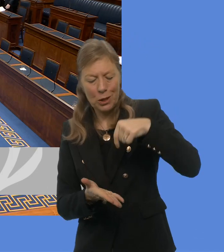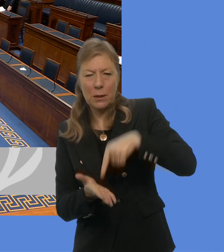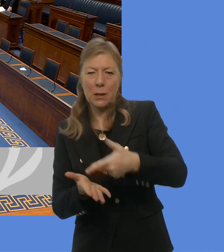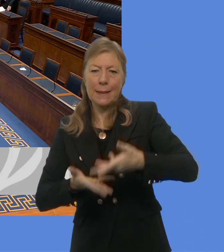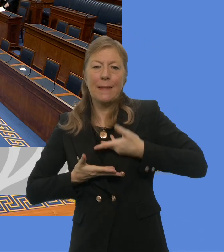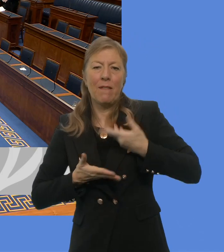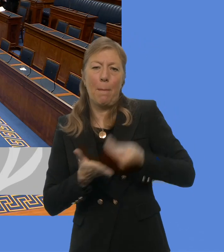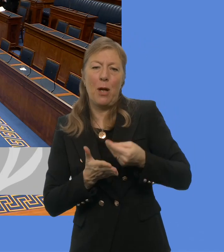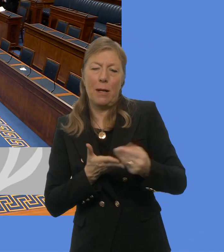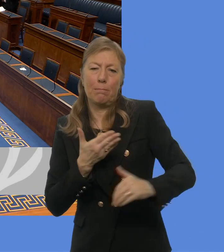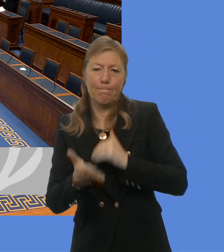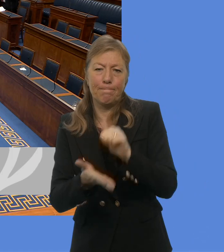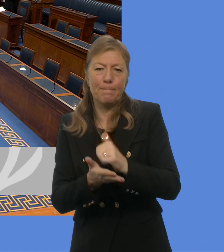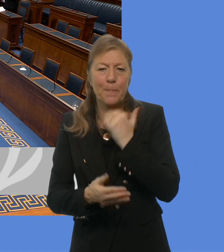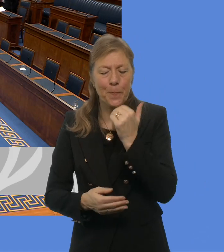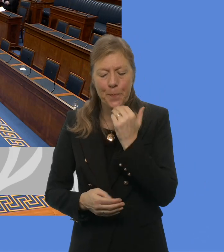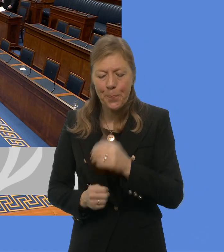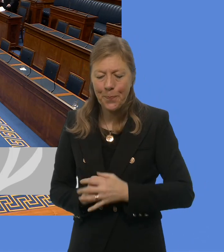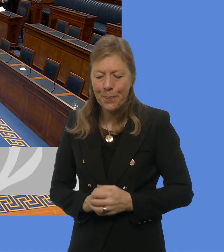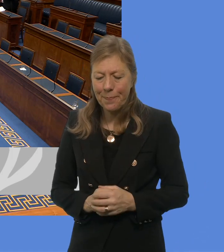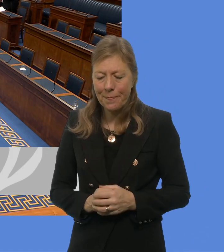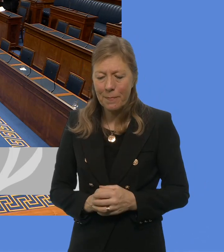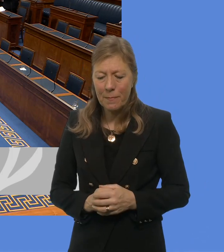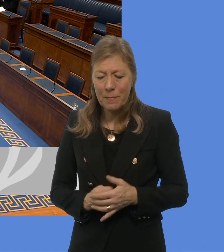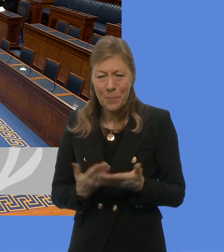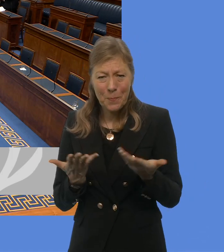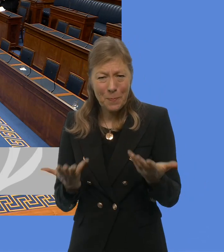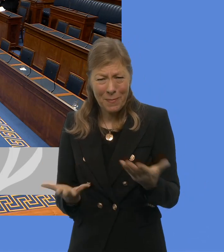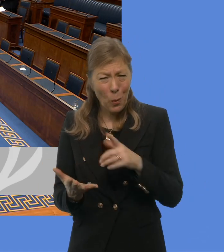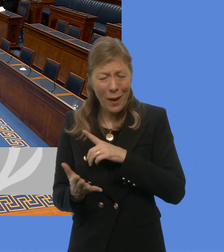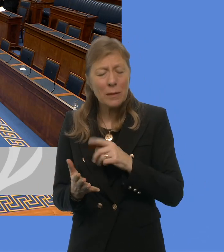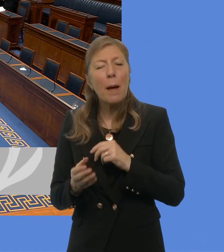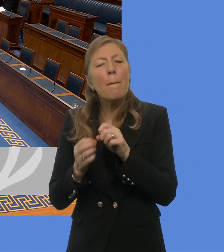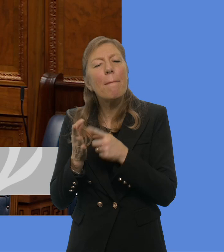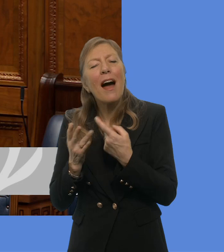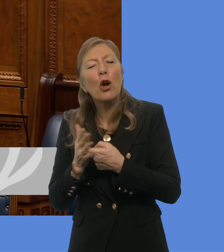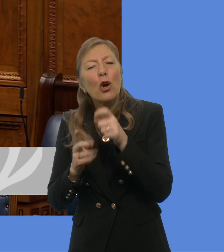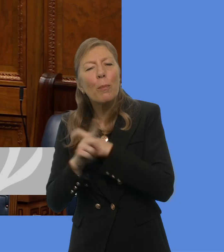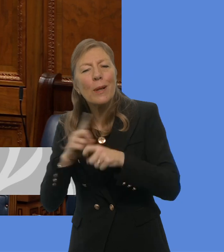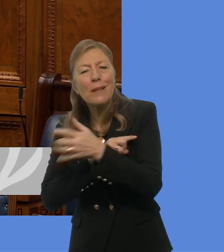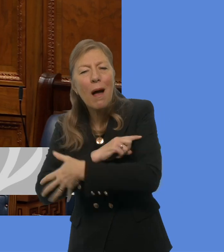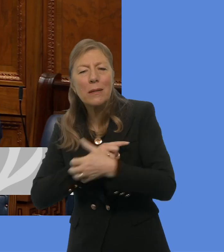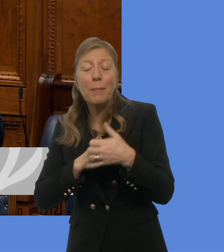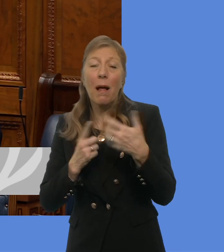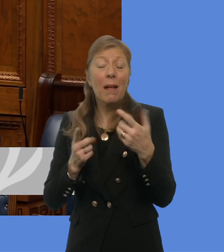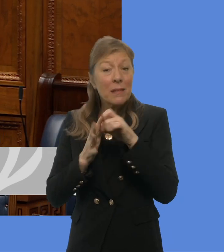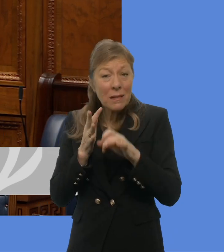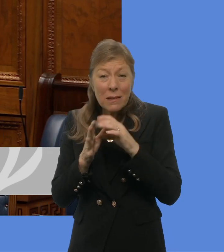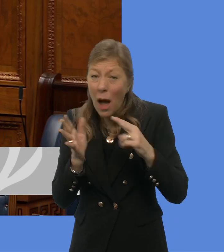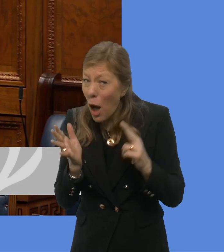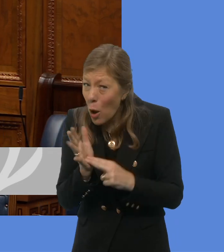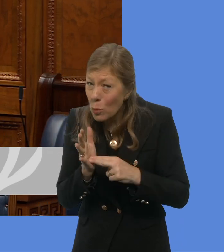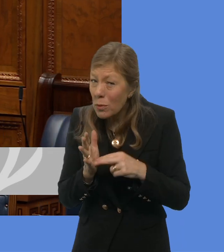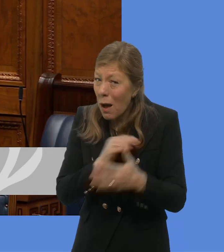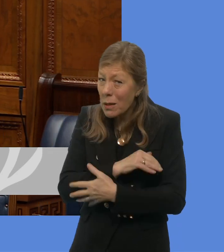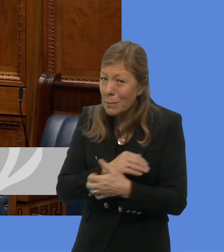Full utilisation of facilities such as Bangor Community Hospital and indeed the Down Hospital help to alleviate pressures that are felt right across the